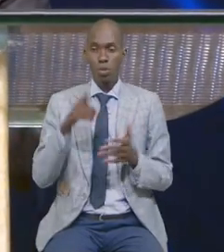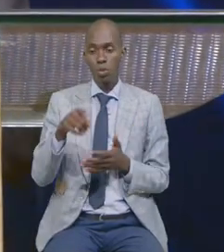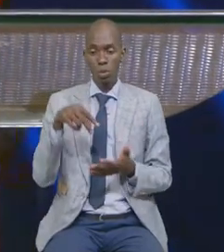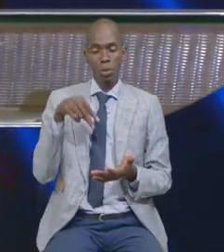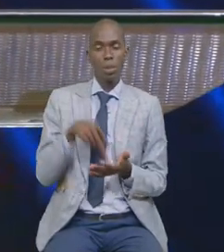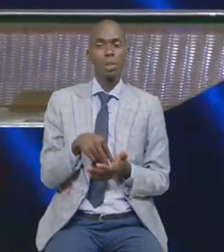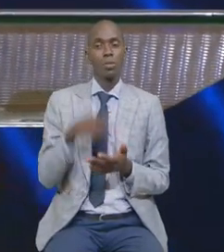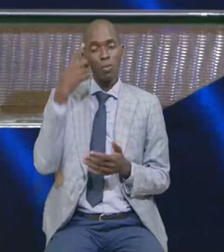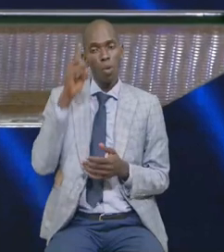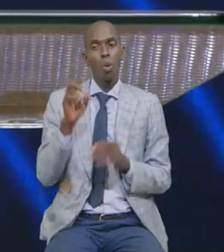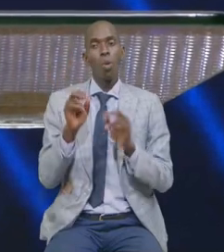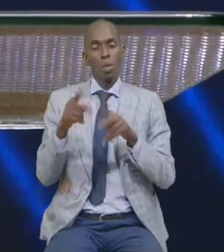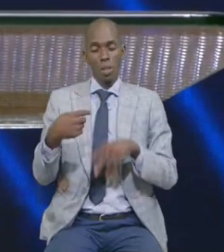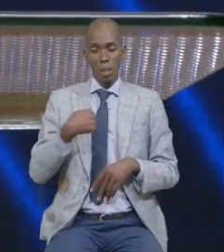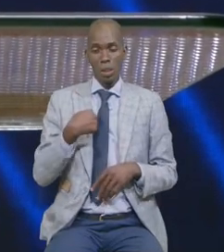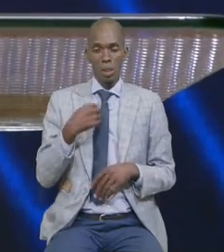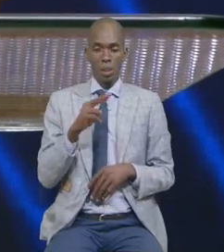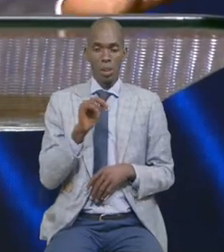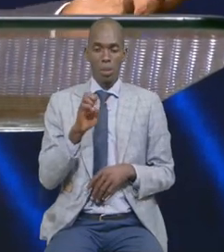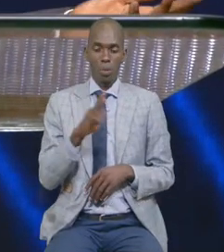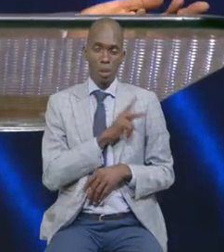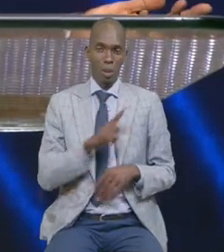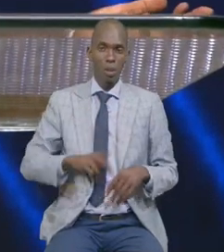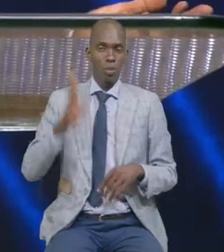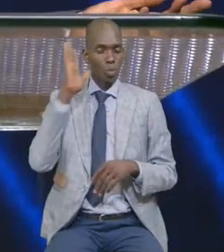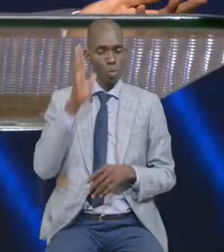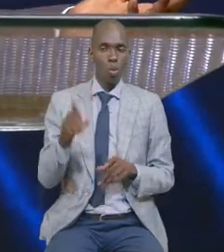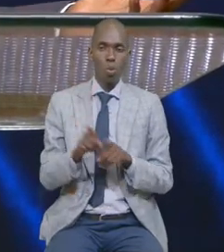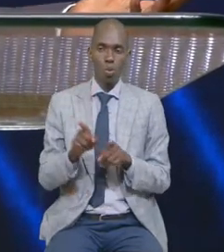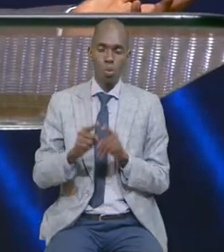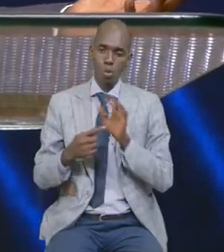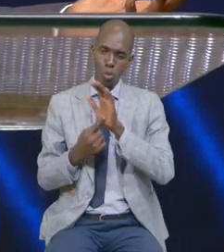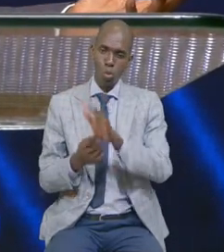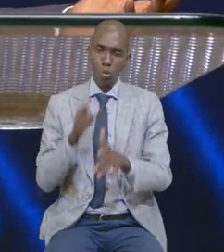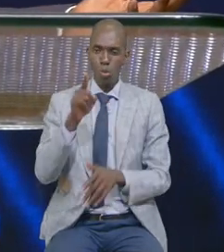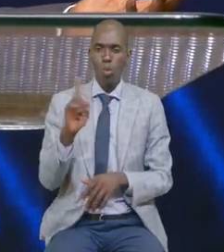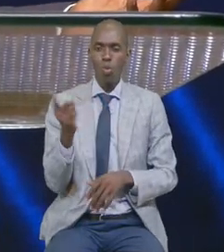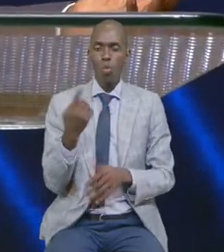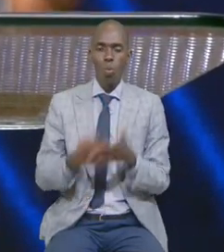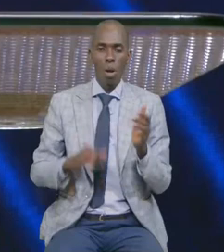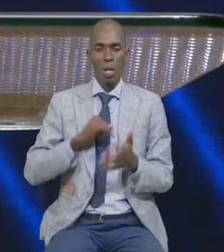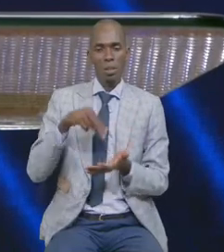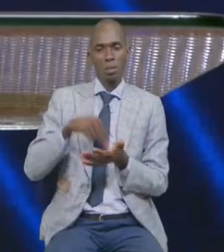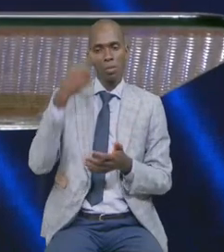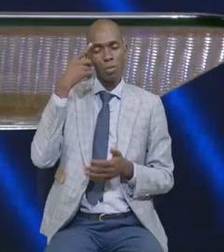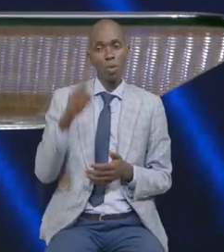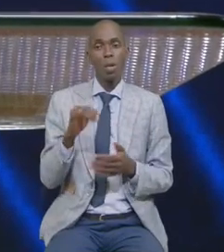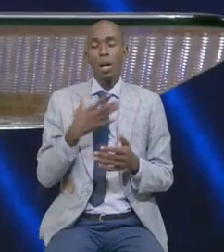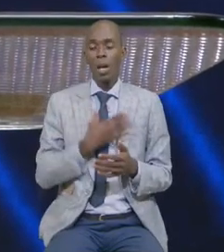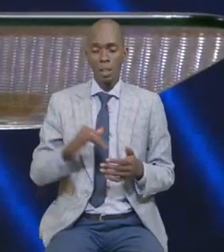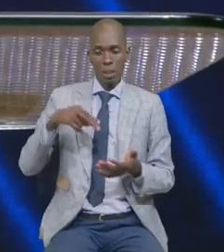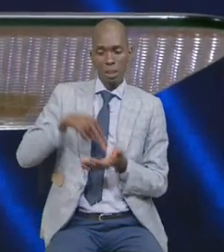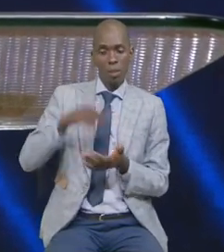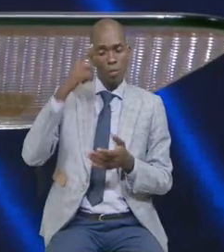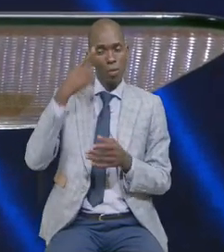will show you where I stand. He stood for idolatry. And anyone that would not worship that idol, that fellow